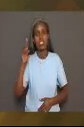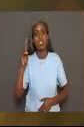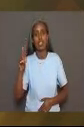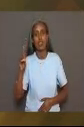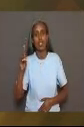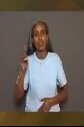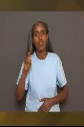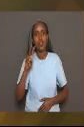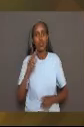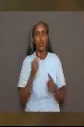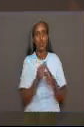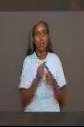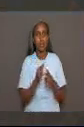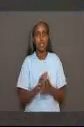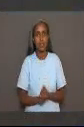of two terms.